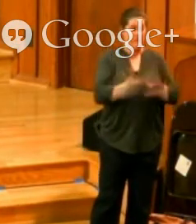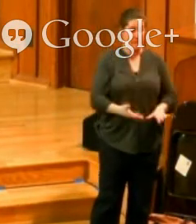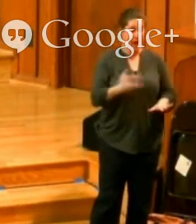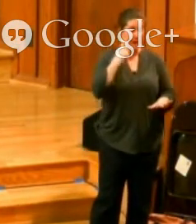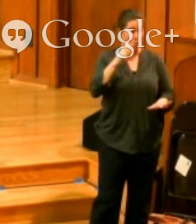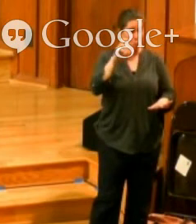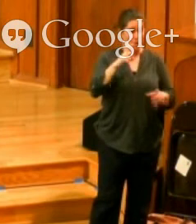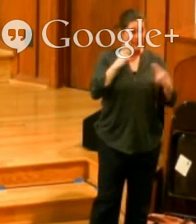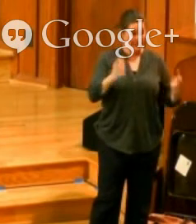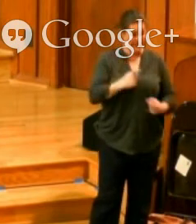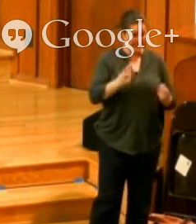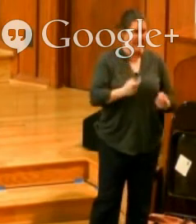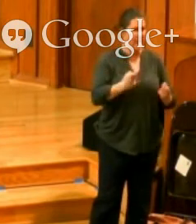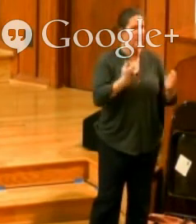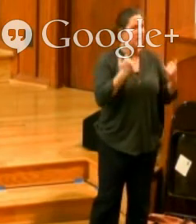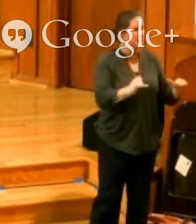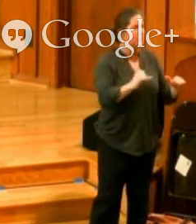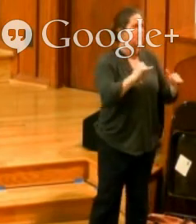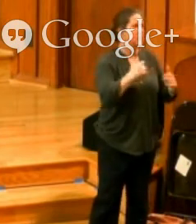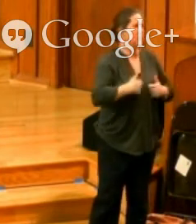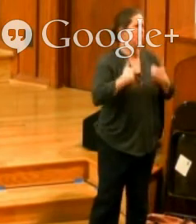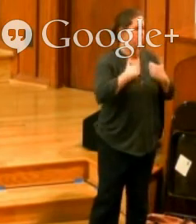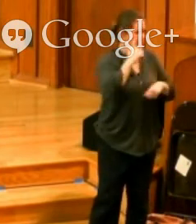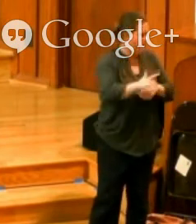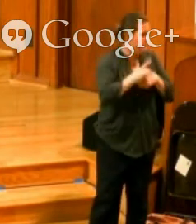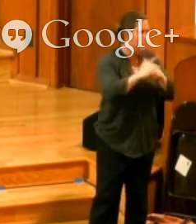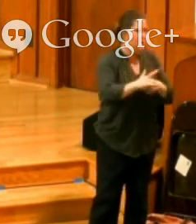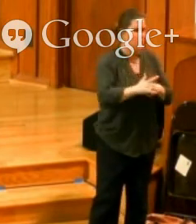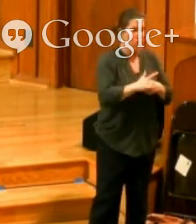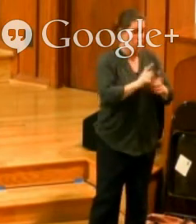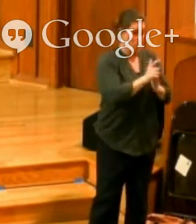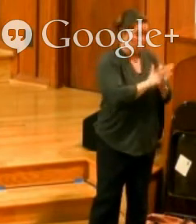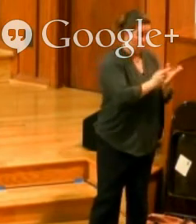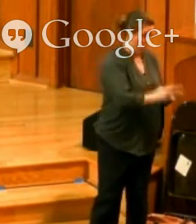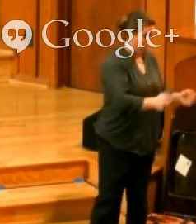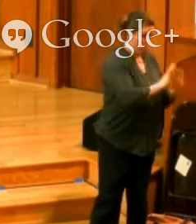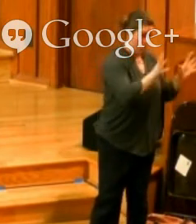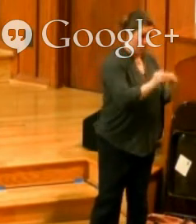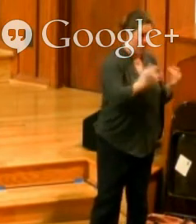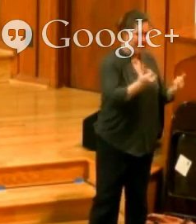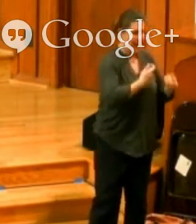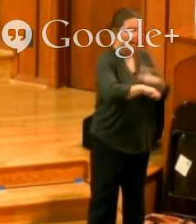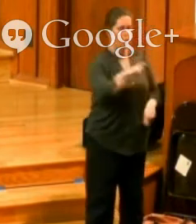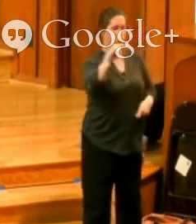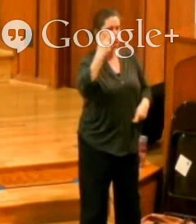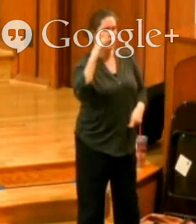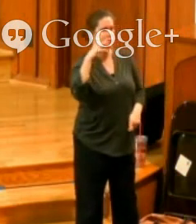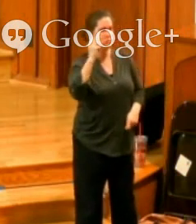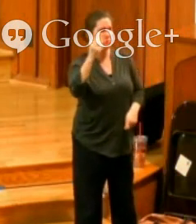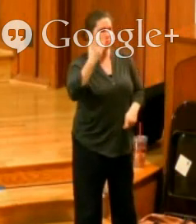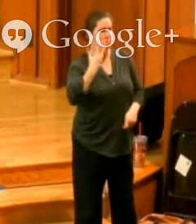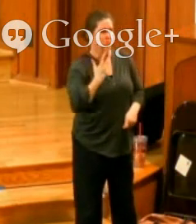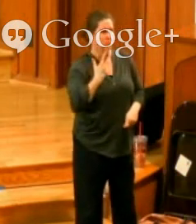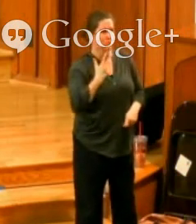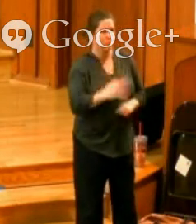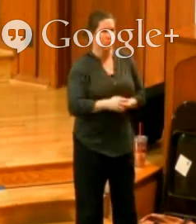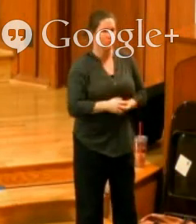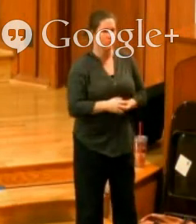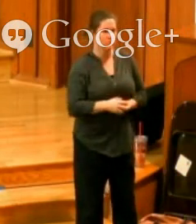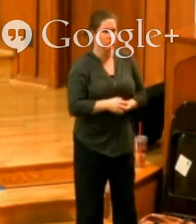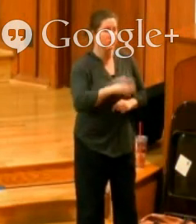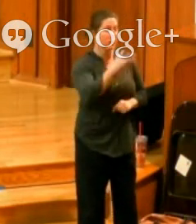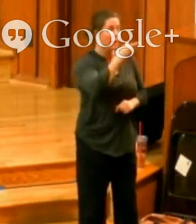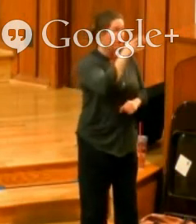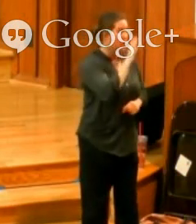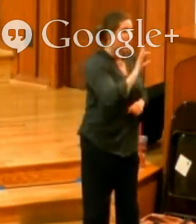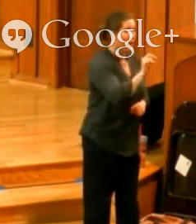then? Shall we sin because we are not under law, but under grace? What does the Apostle Paul tell us? God forbid. God